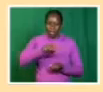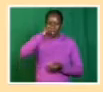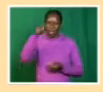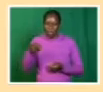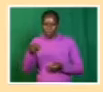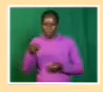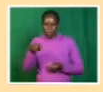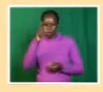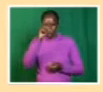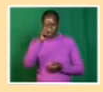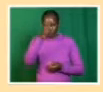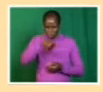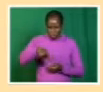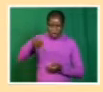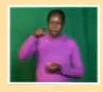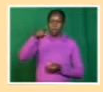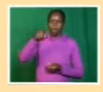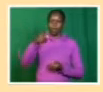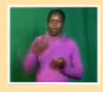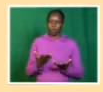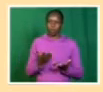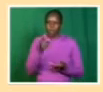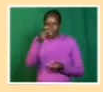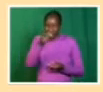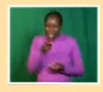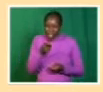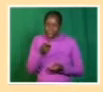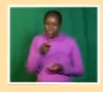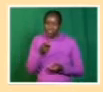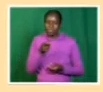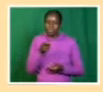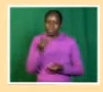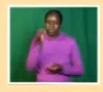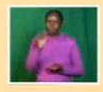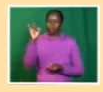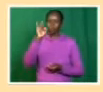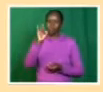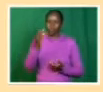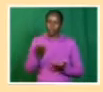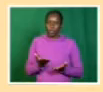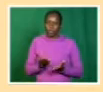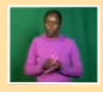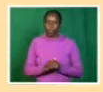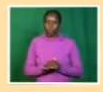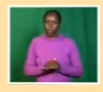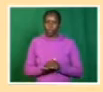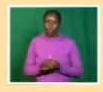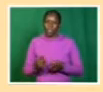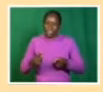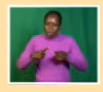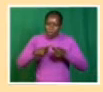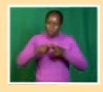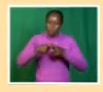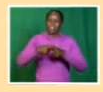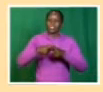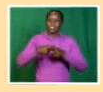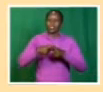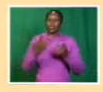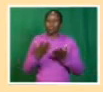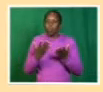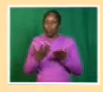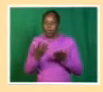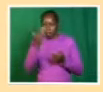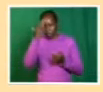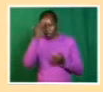or down, from the coefficient of x squared. Also where the graph meets the y-axis, and also